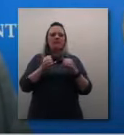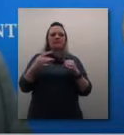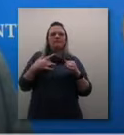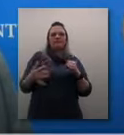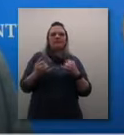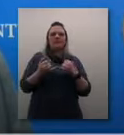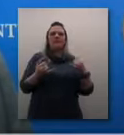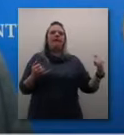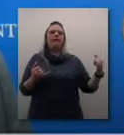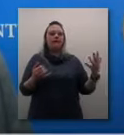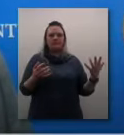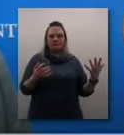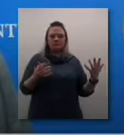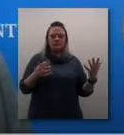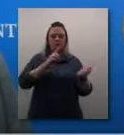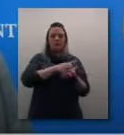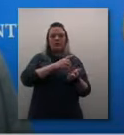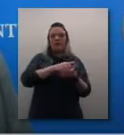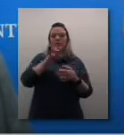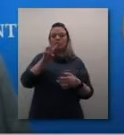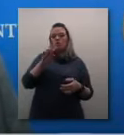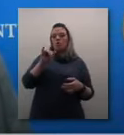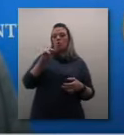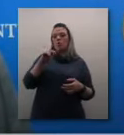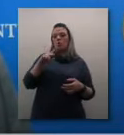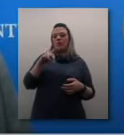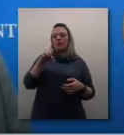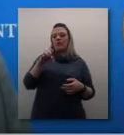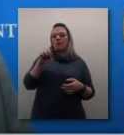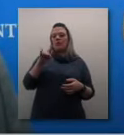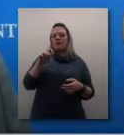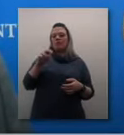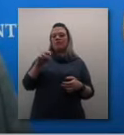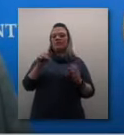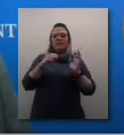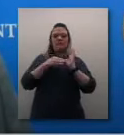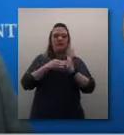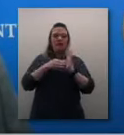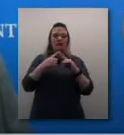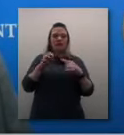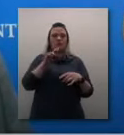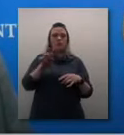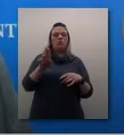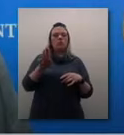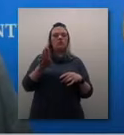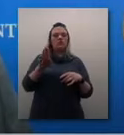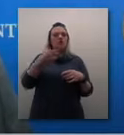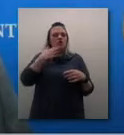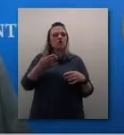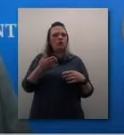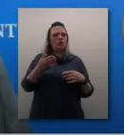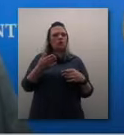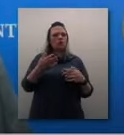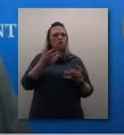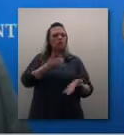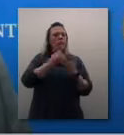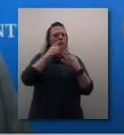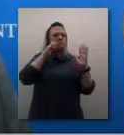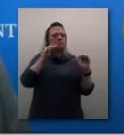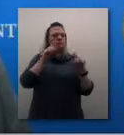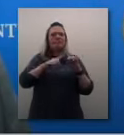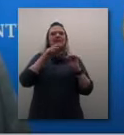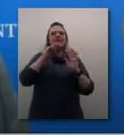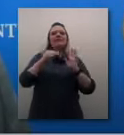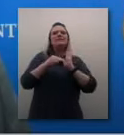Dr. Winkelstein's model from UB has been very helpful to give us an idea of what we need to know and expect. Any model is just that. It's